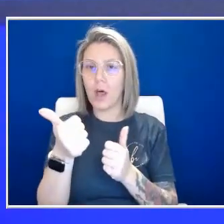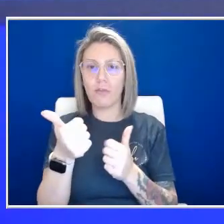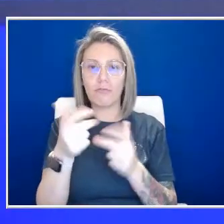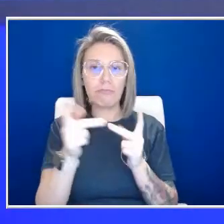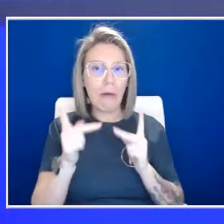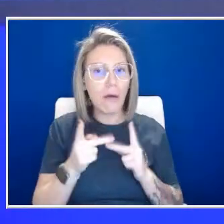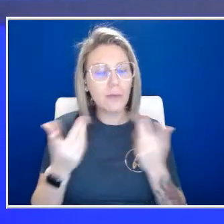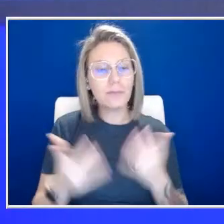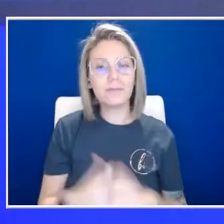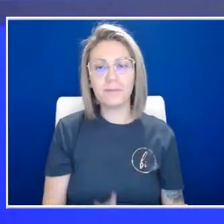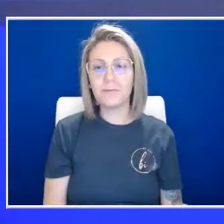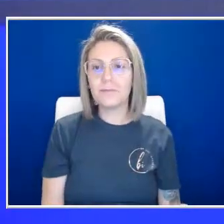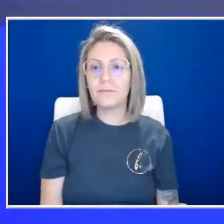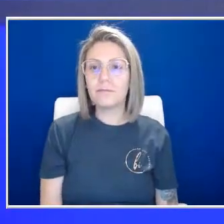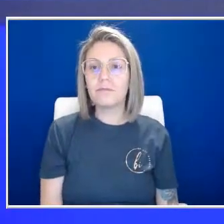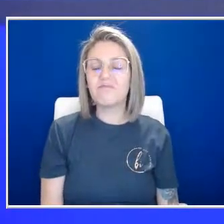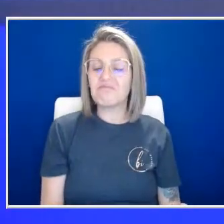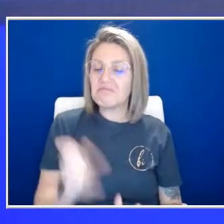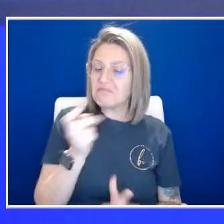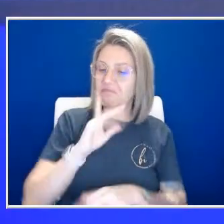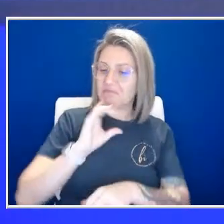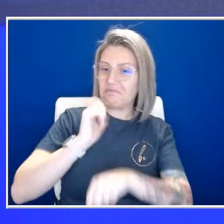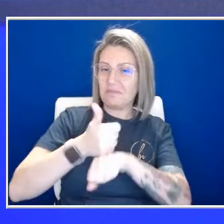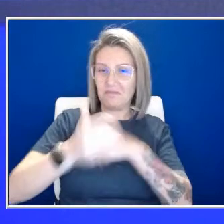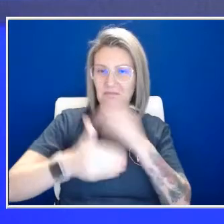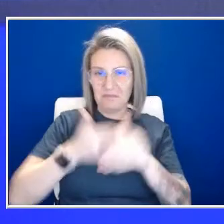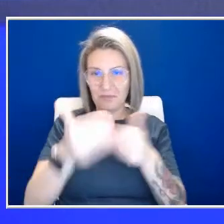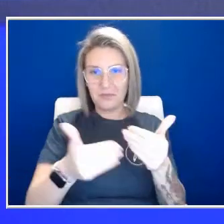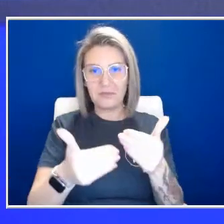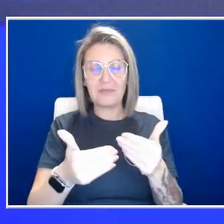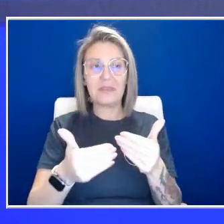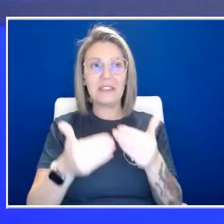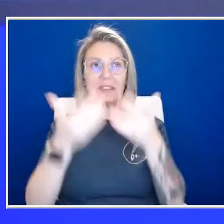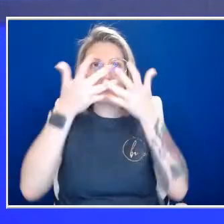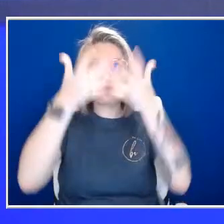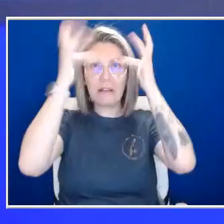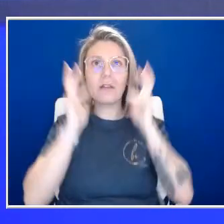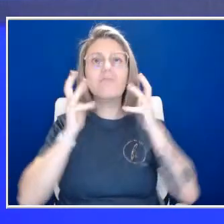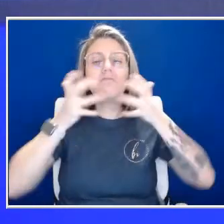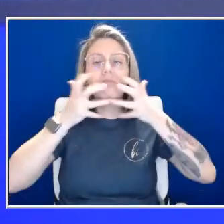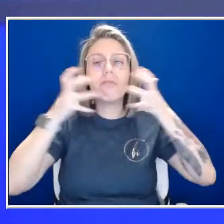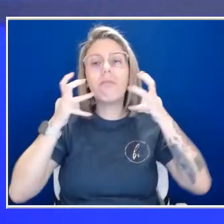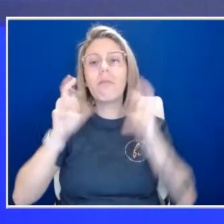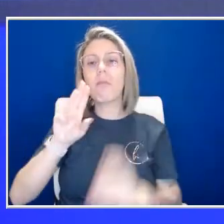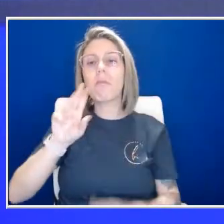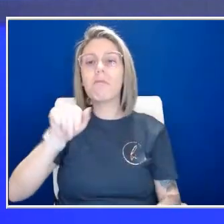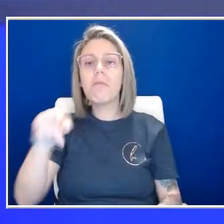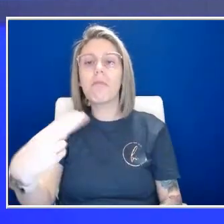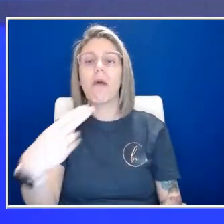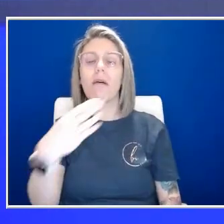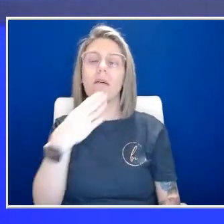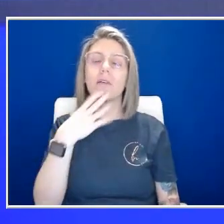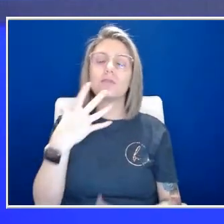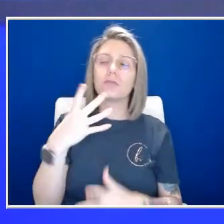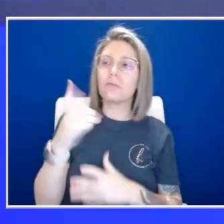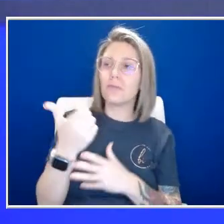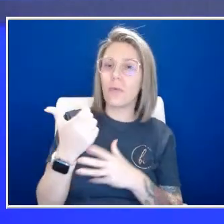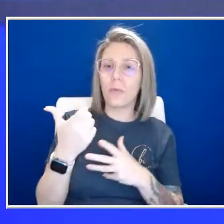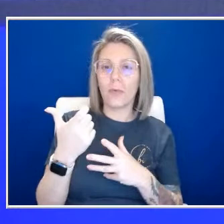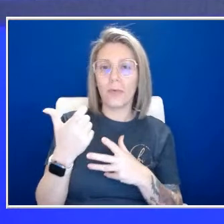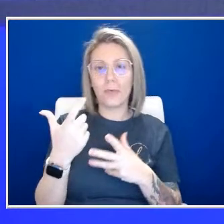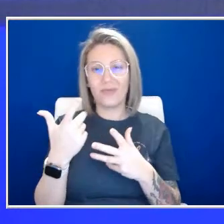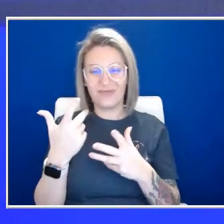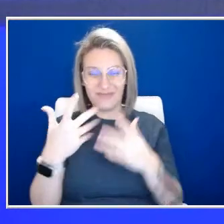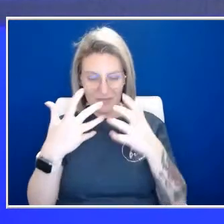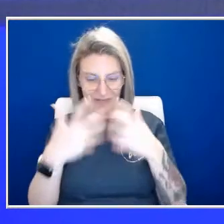the setup process that we were describing. It's the mask, it's other physical devices that we use. Some of that is stuff that happens